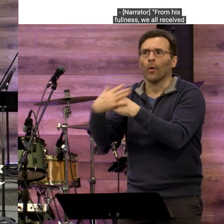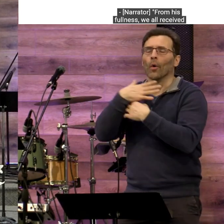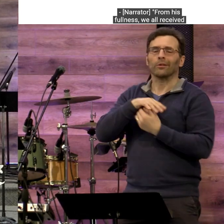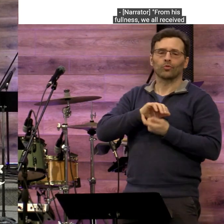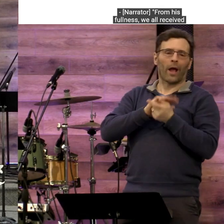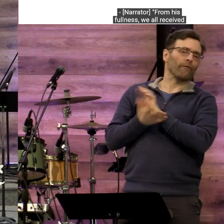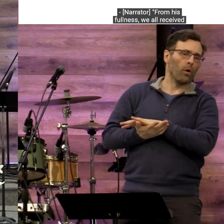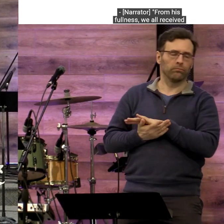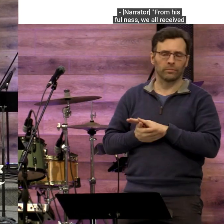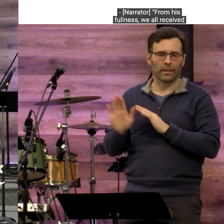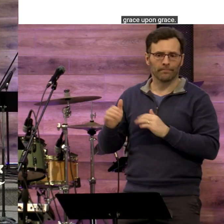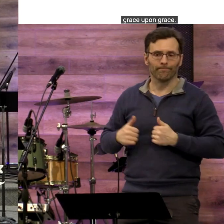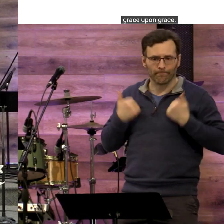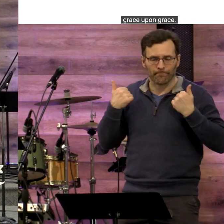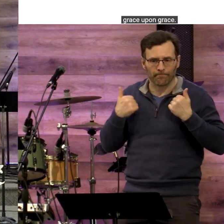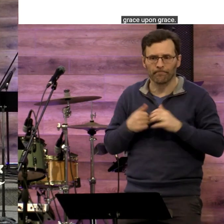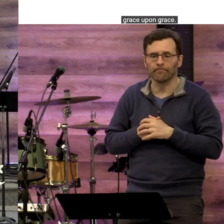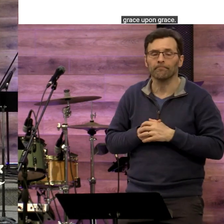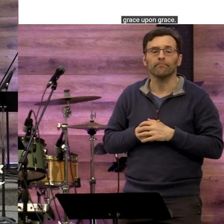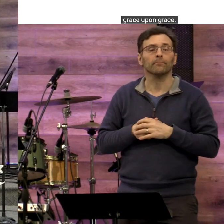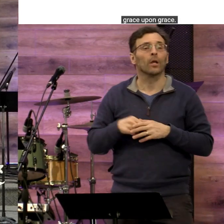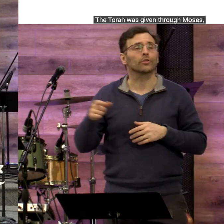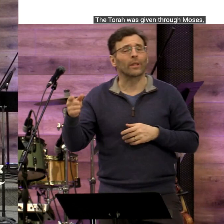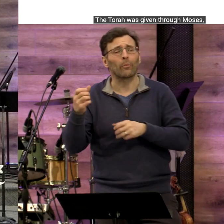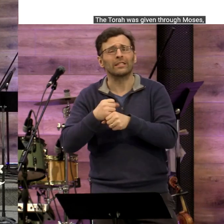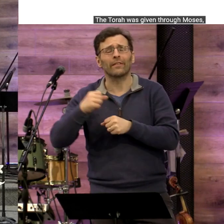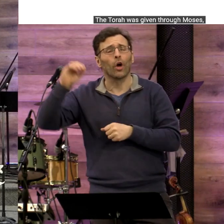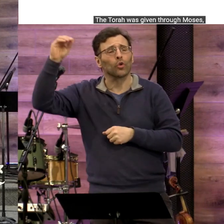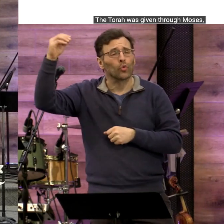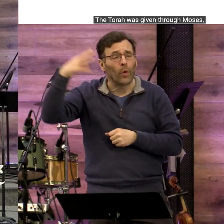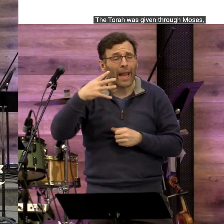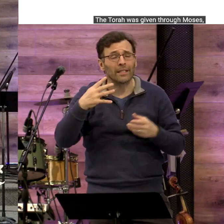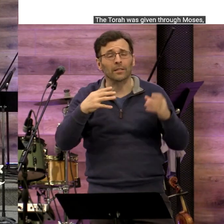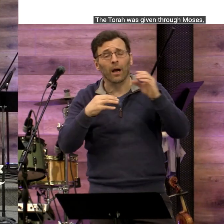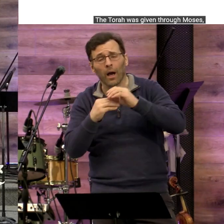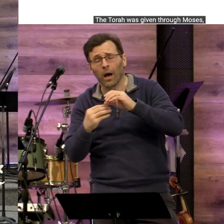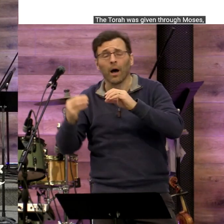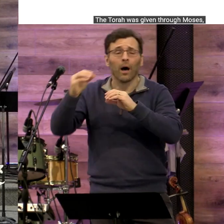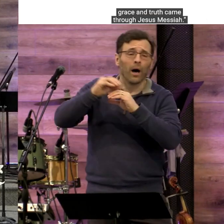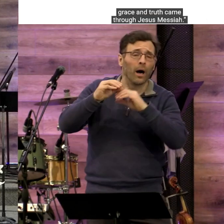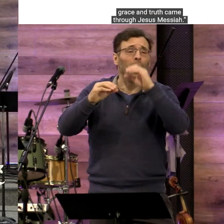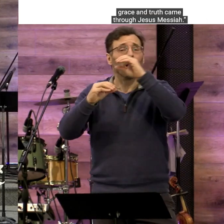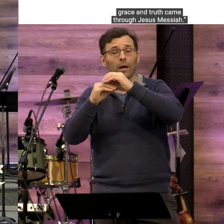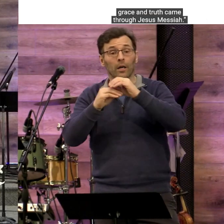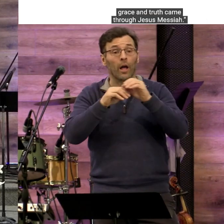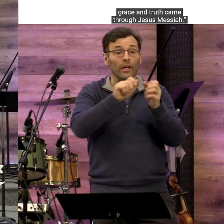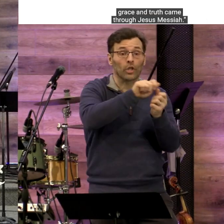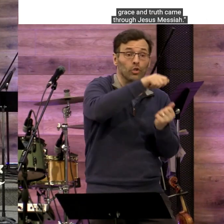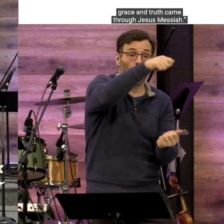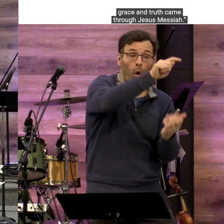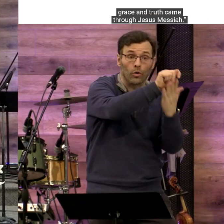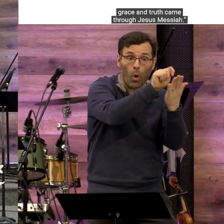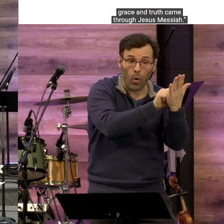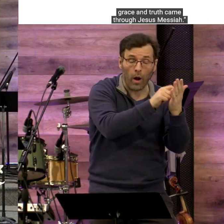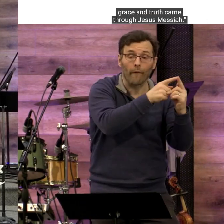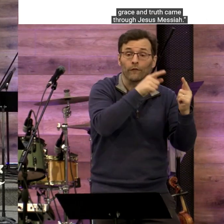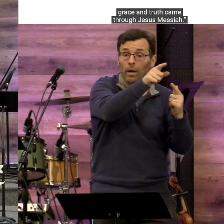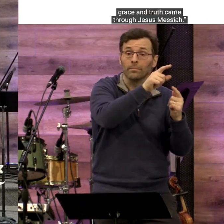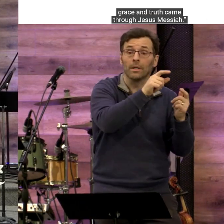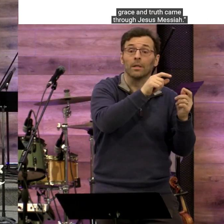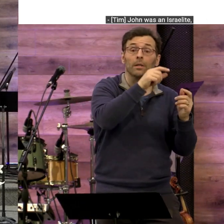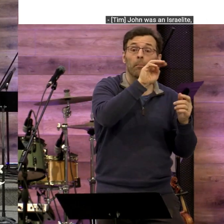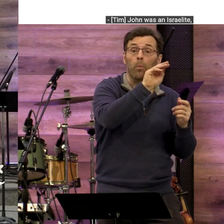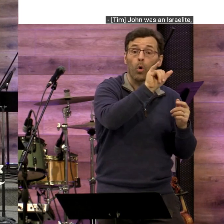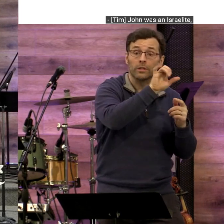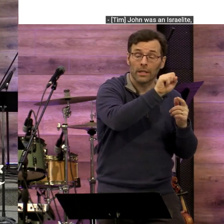his fullness we all received grace upon grace. The Torah was given through Moses. Grace and truth came through Jesus